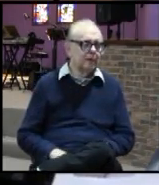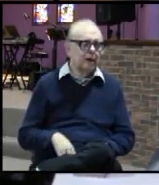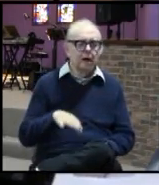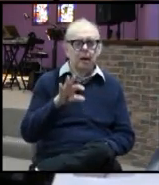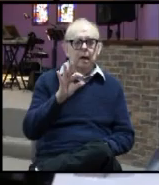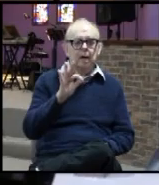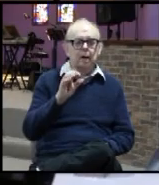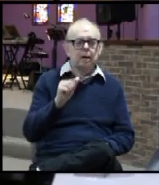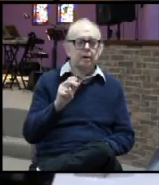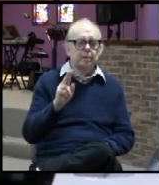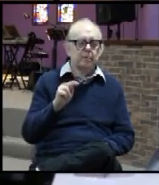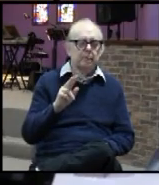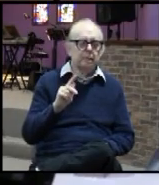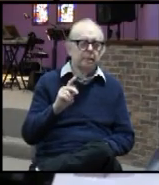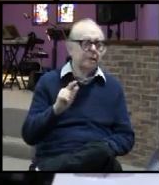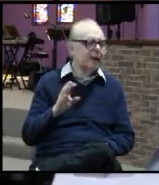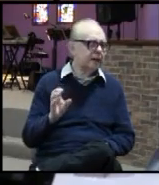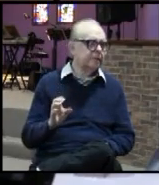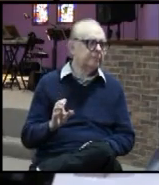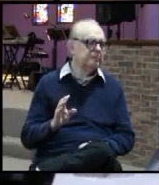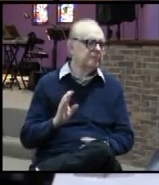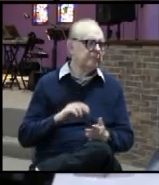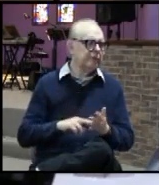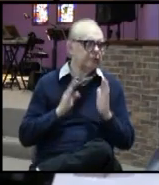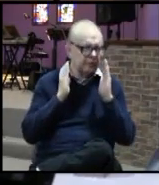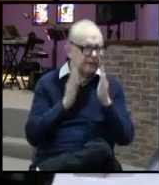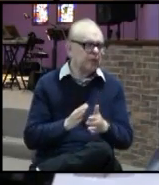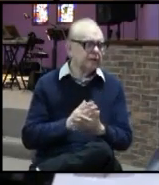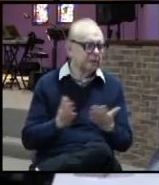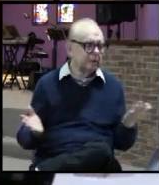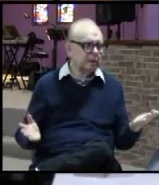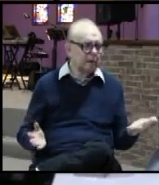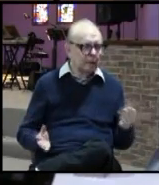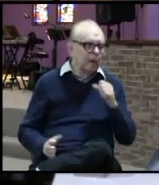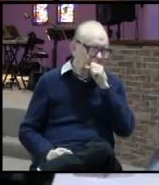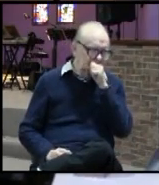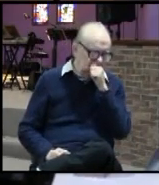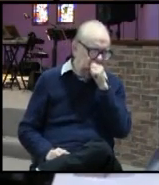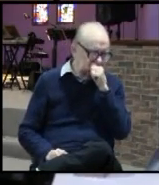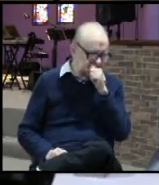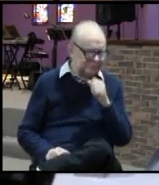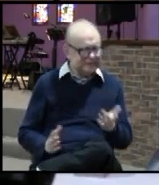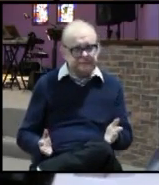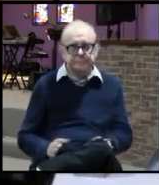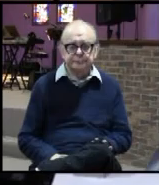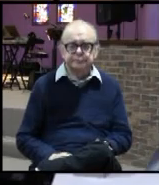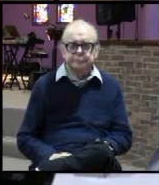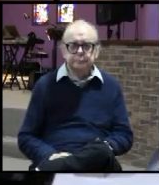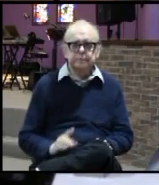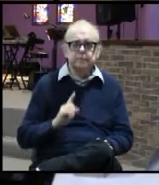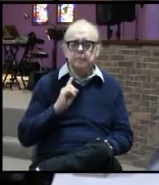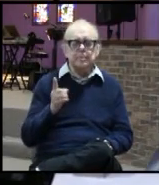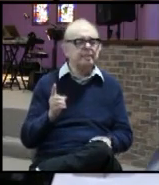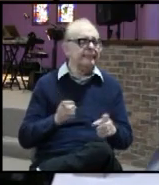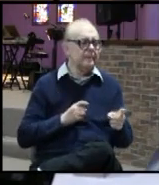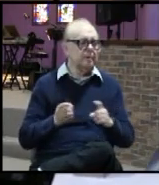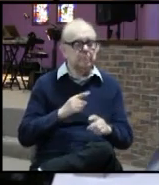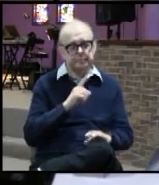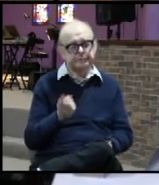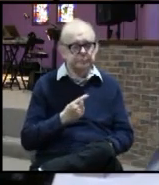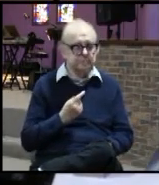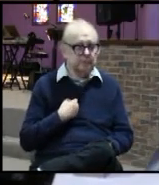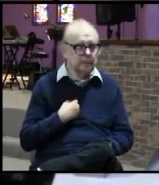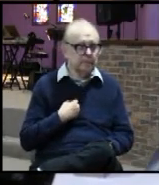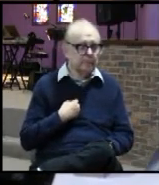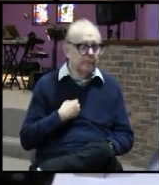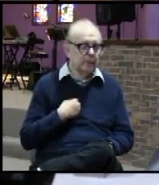If I am a fanatic for something that is temporary, why can I not be a fanatic for something that's permanent? Amen. I don't know about y'all, but I like